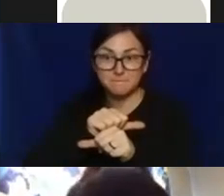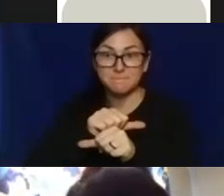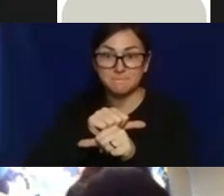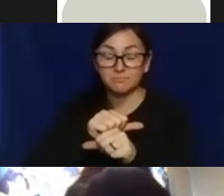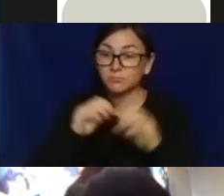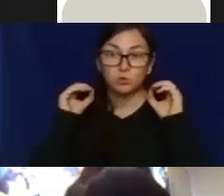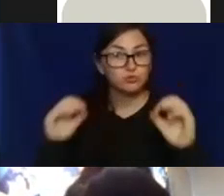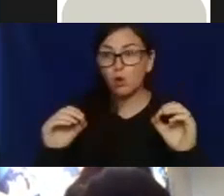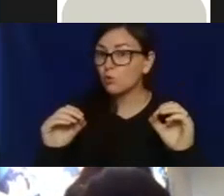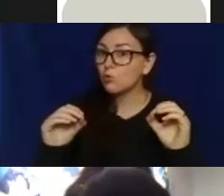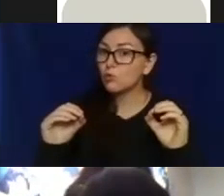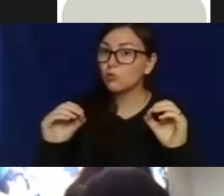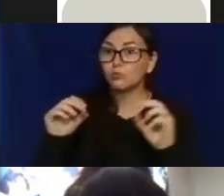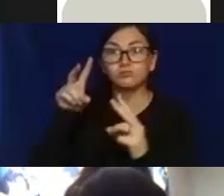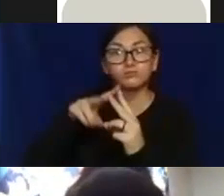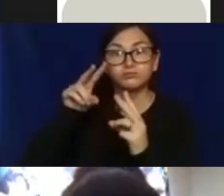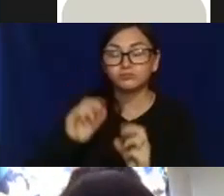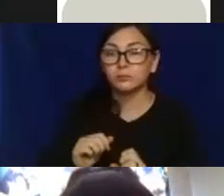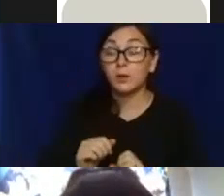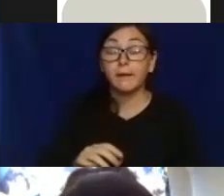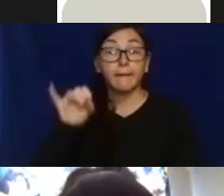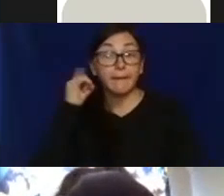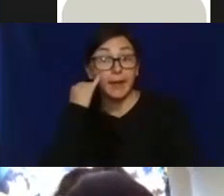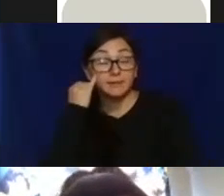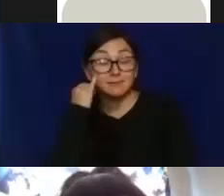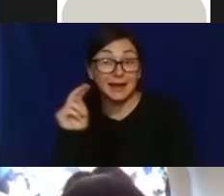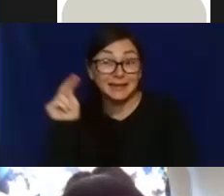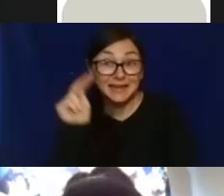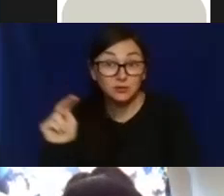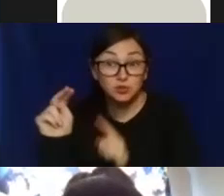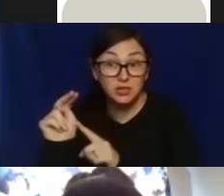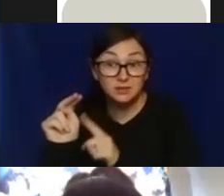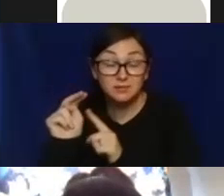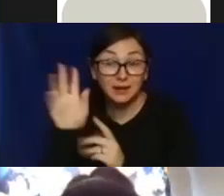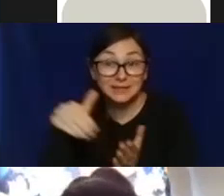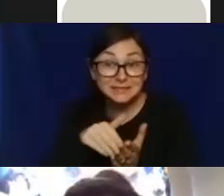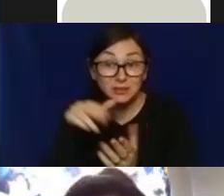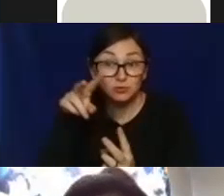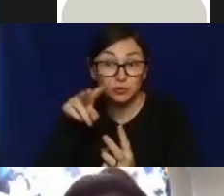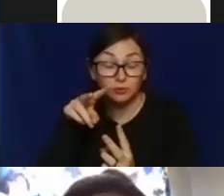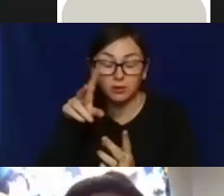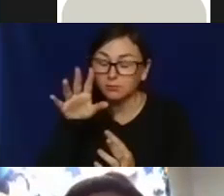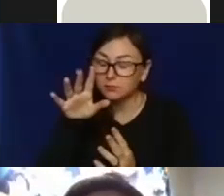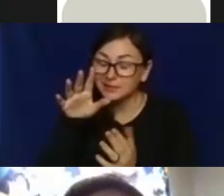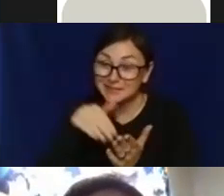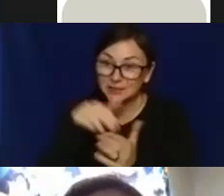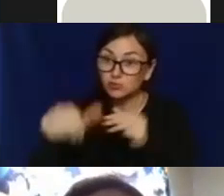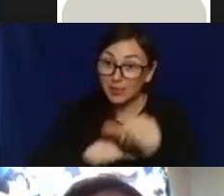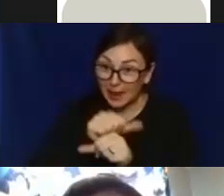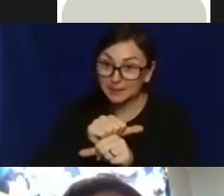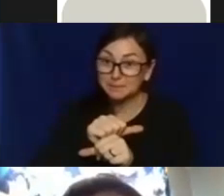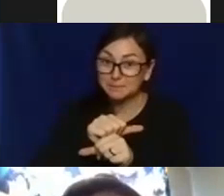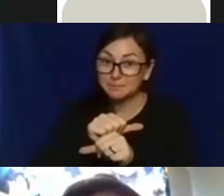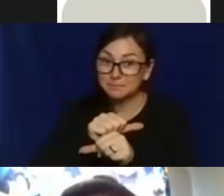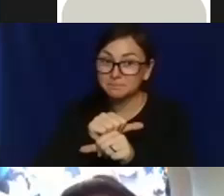pair. If we would have said nitrogen was the central atom, then that would be correct. Okay.